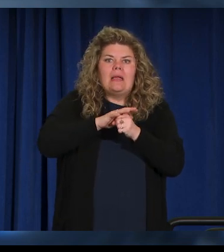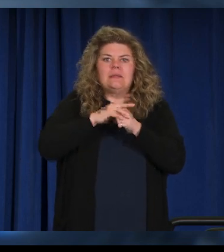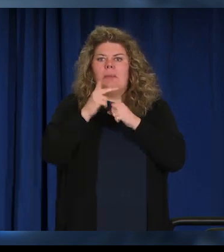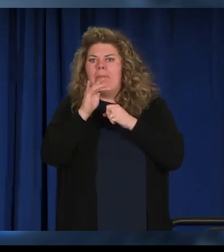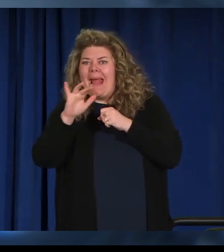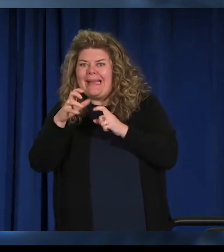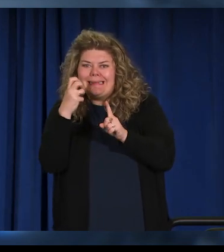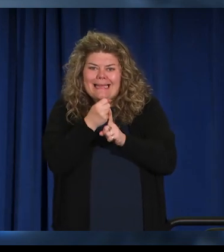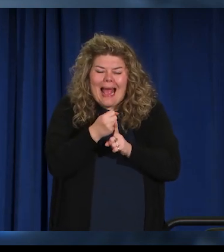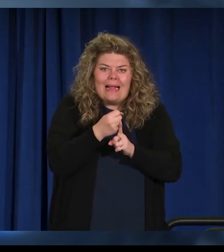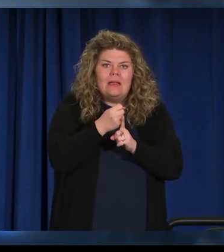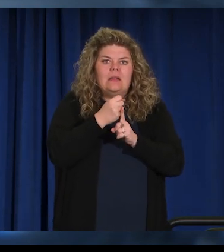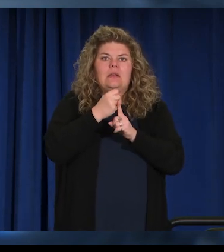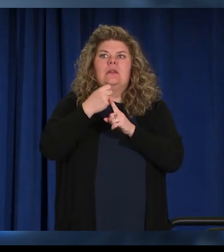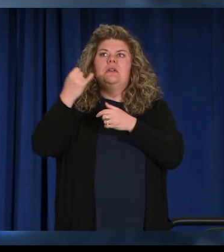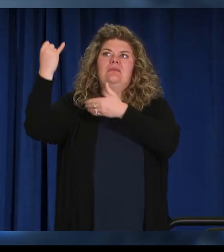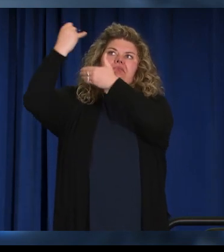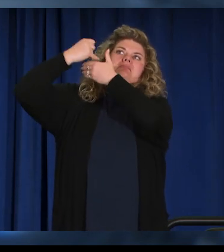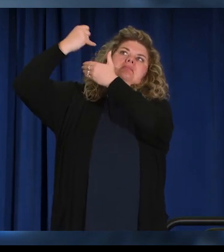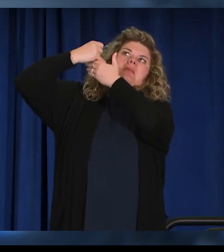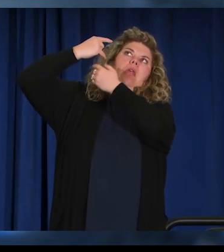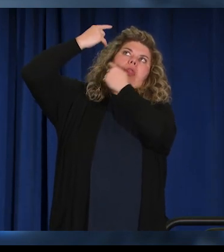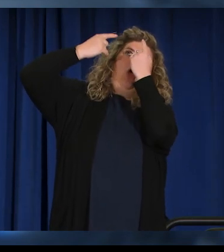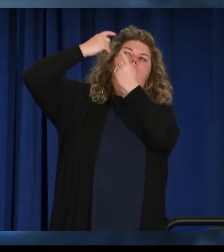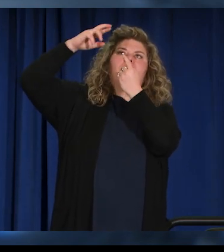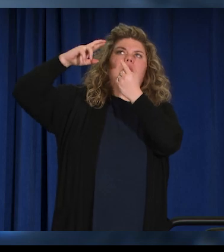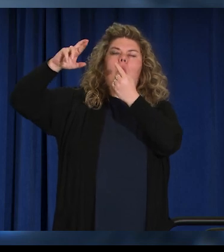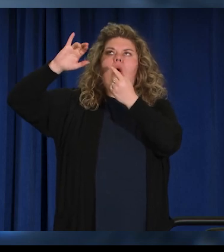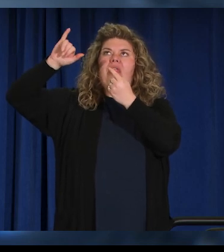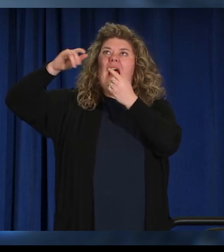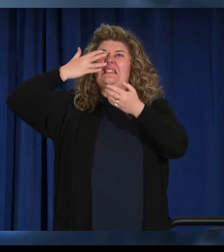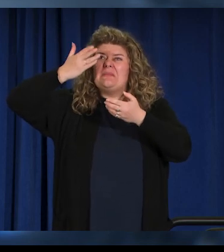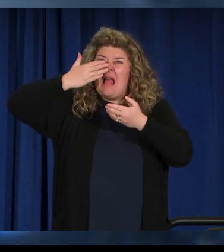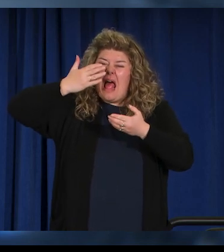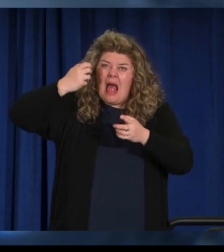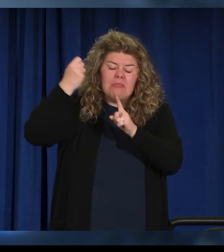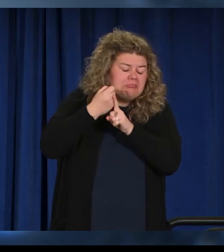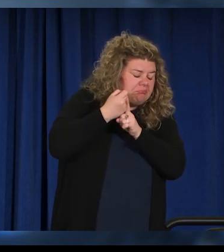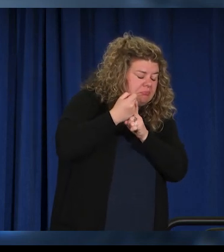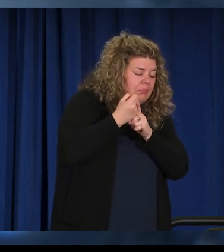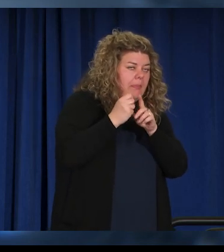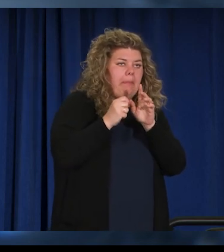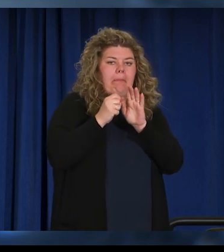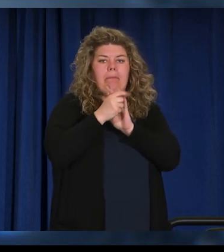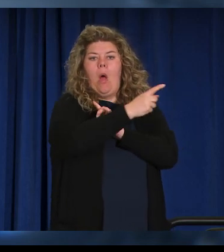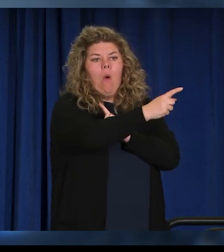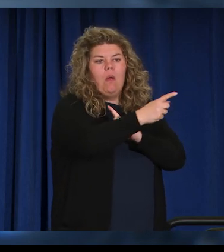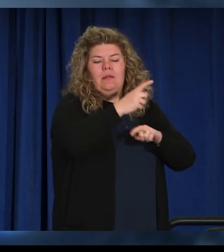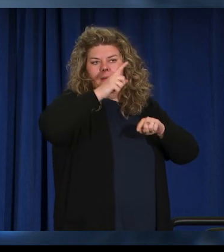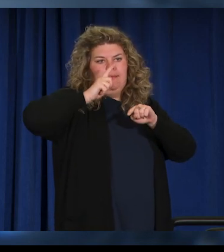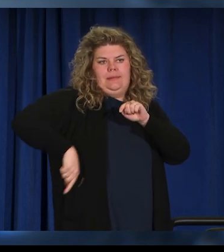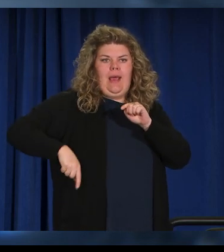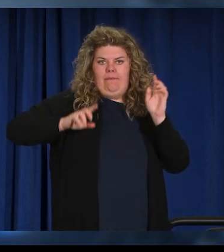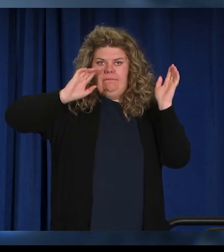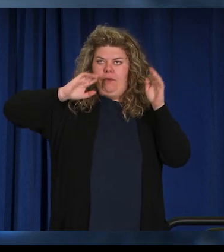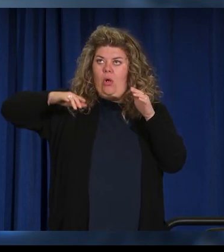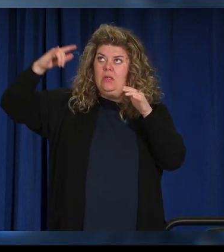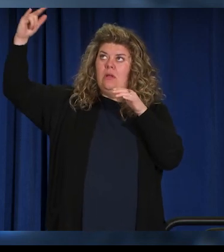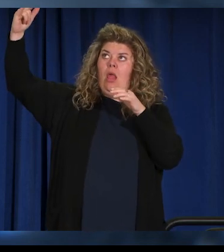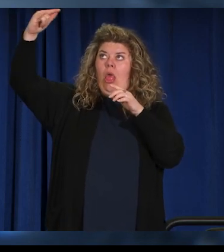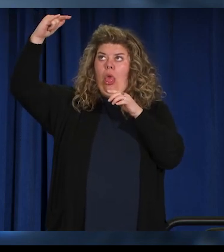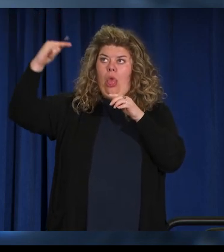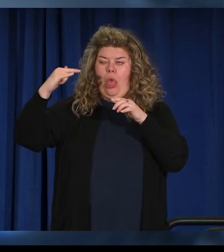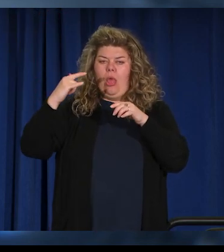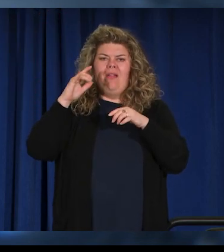intrusive thoughts that drown out all other thought, or smells that trigger our flight or fight response. In each case, the control tower